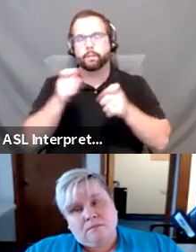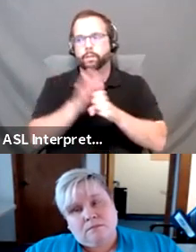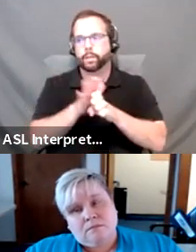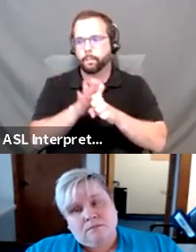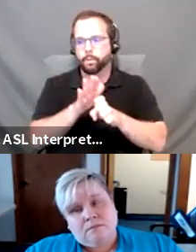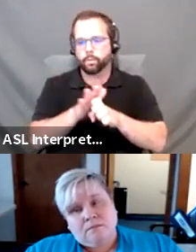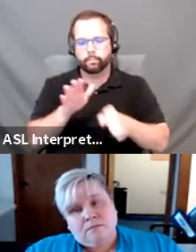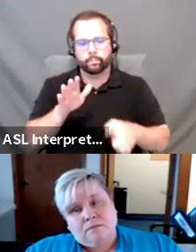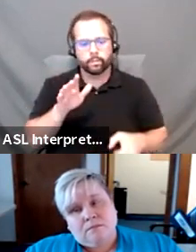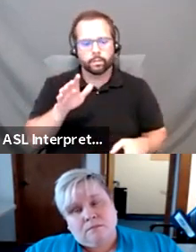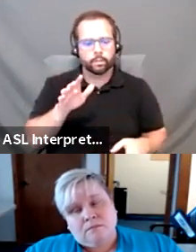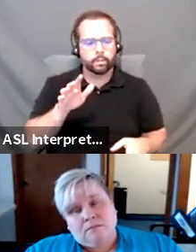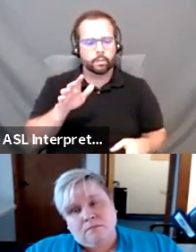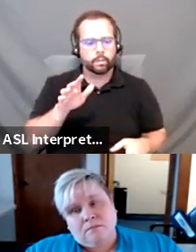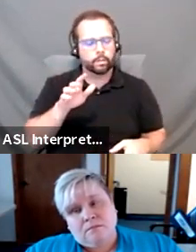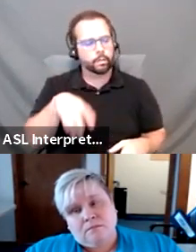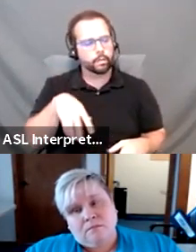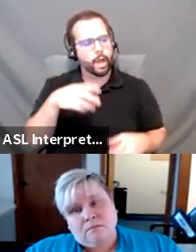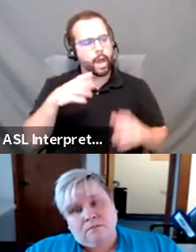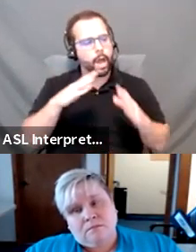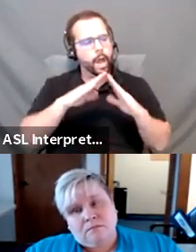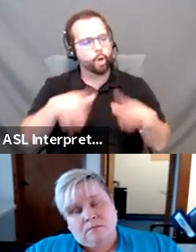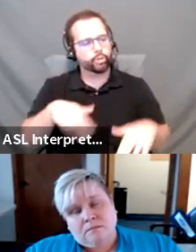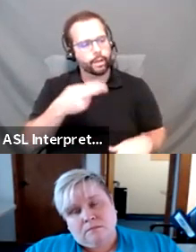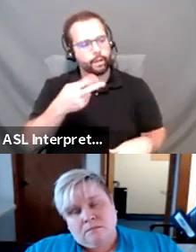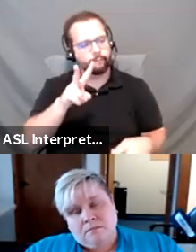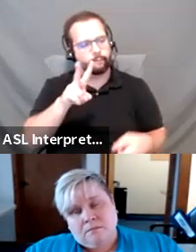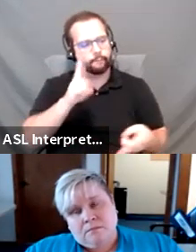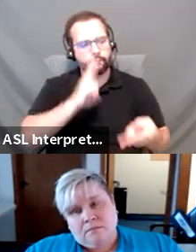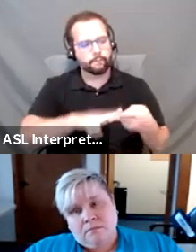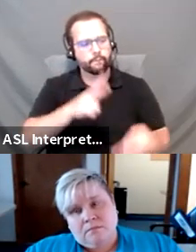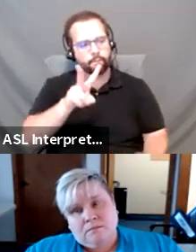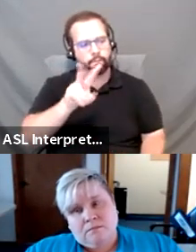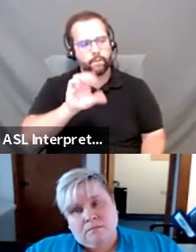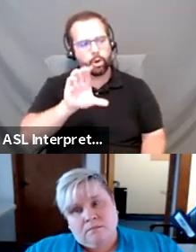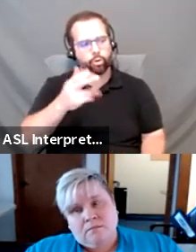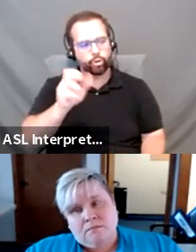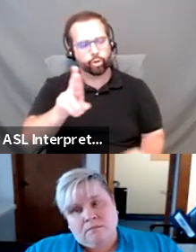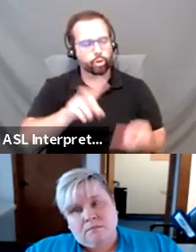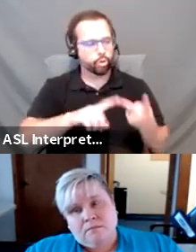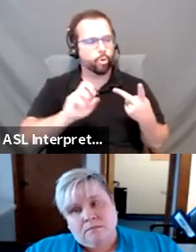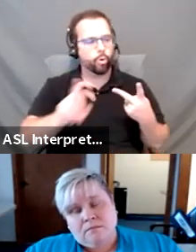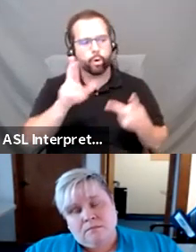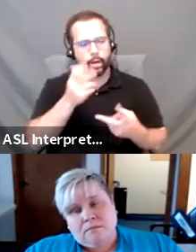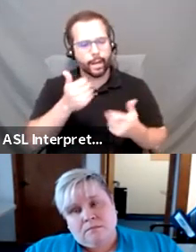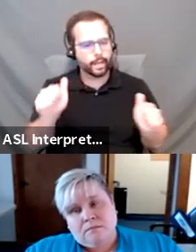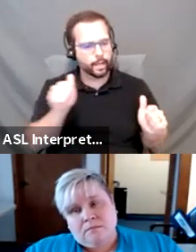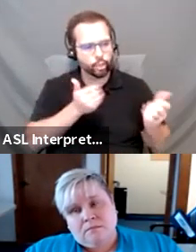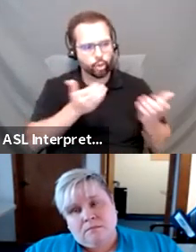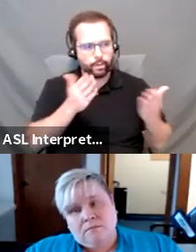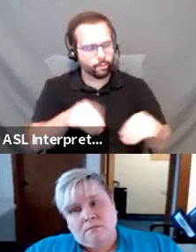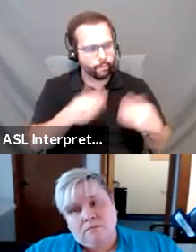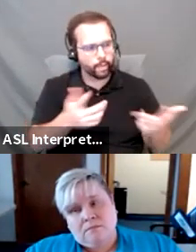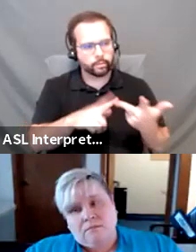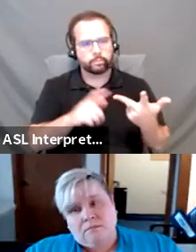Act money. Anytime we have those kinds of services, we lose what we are supposed to be doing because people are coming